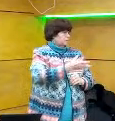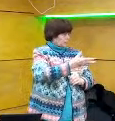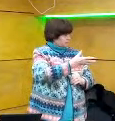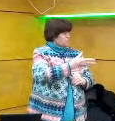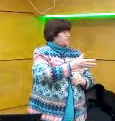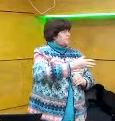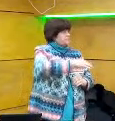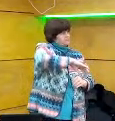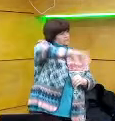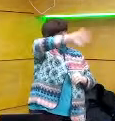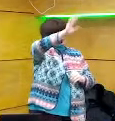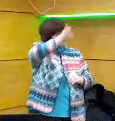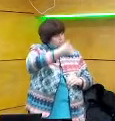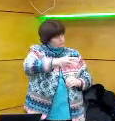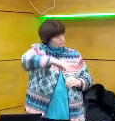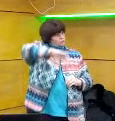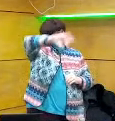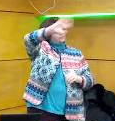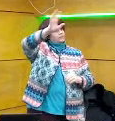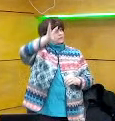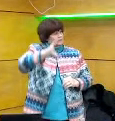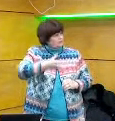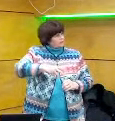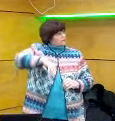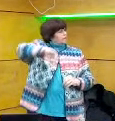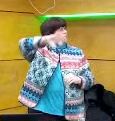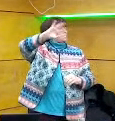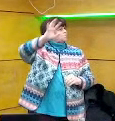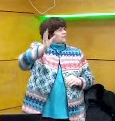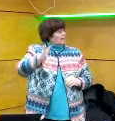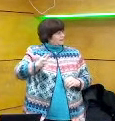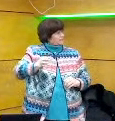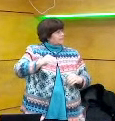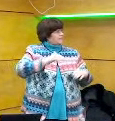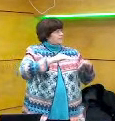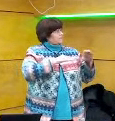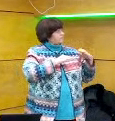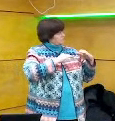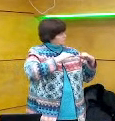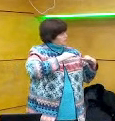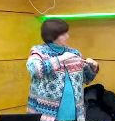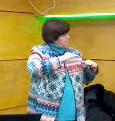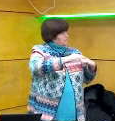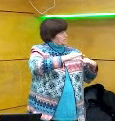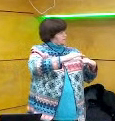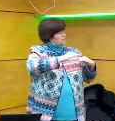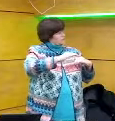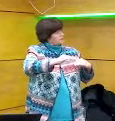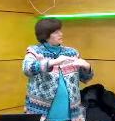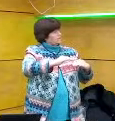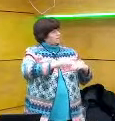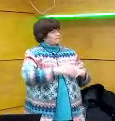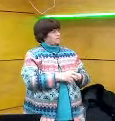Italian or Argentinian has much more of a melodic than the